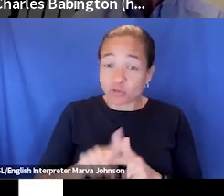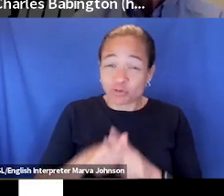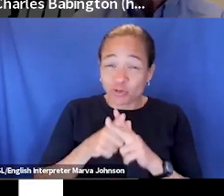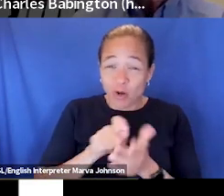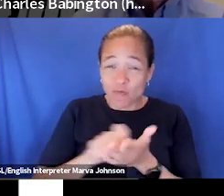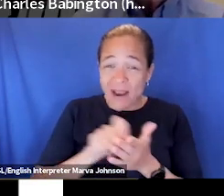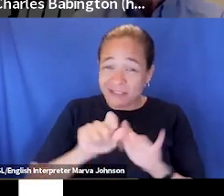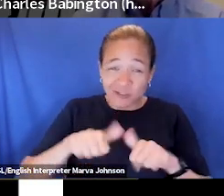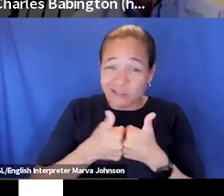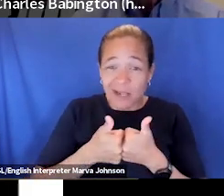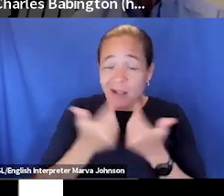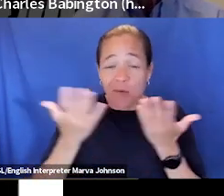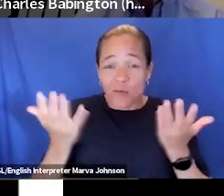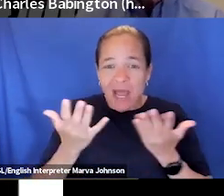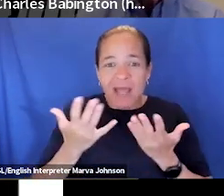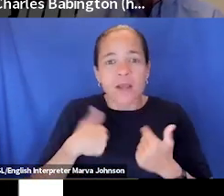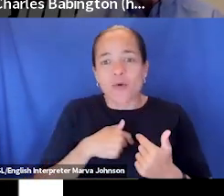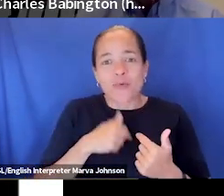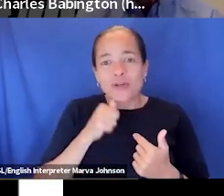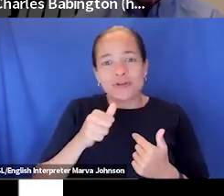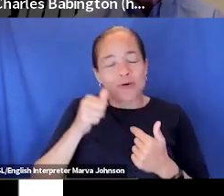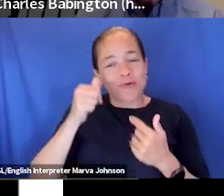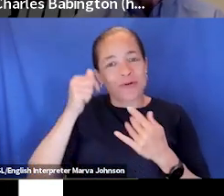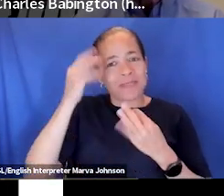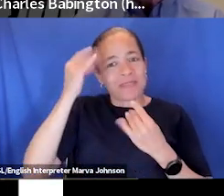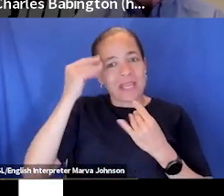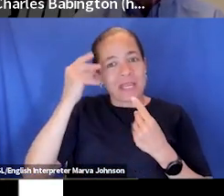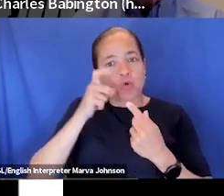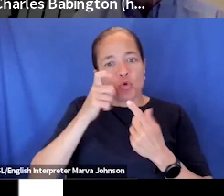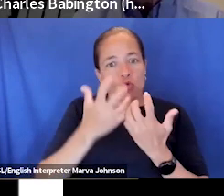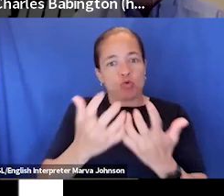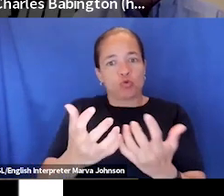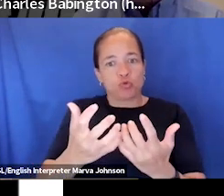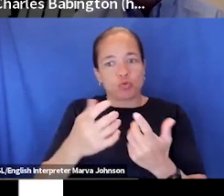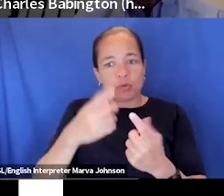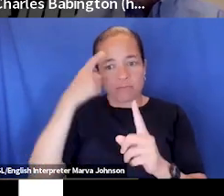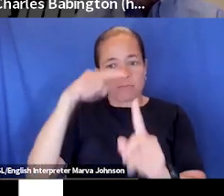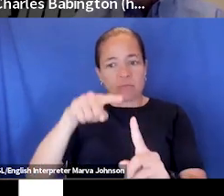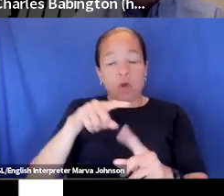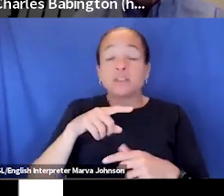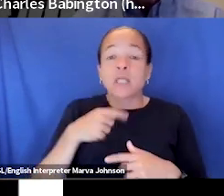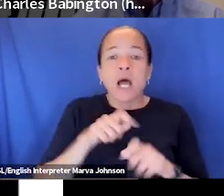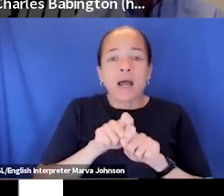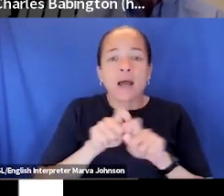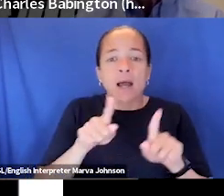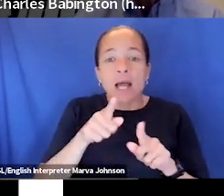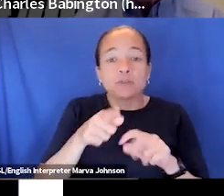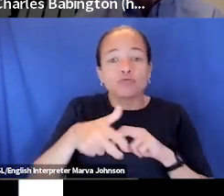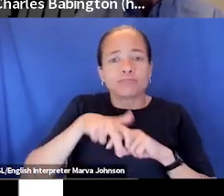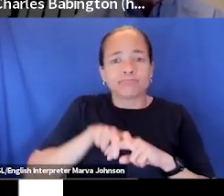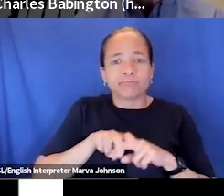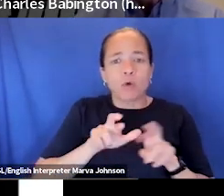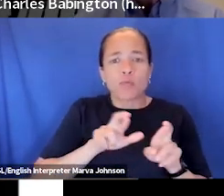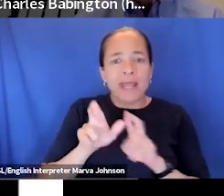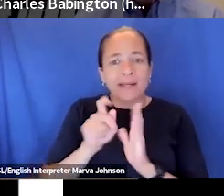sometimes we don't think too clearly about who we write for. So let me ask you, when you sit down to write something in a professional